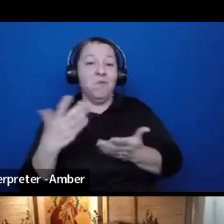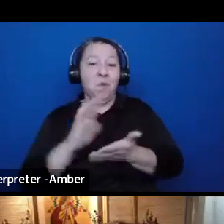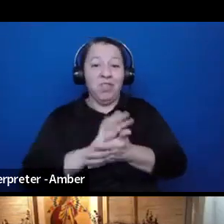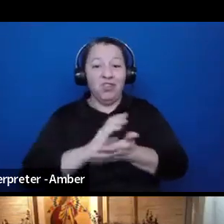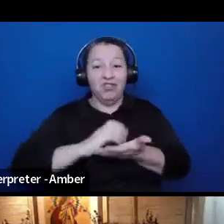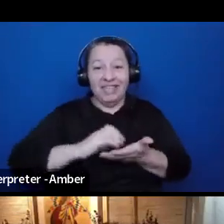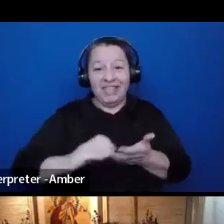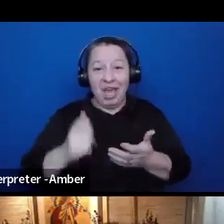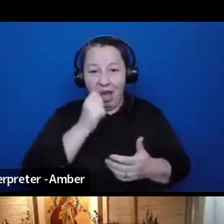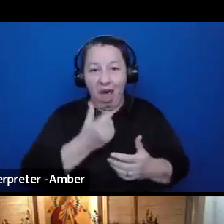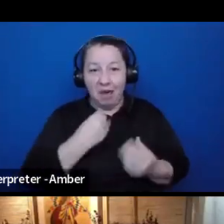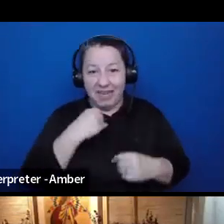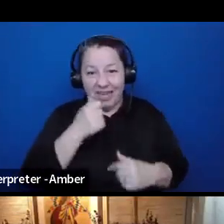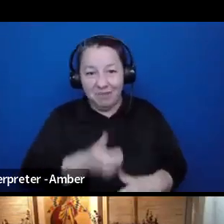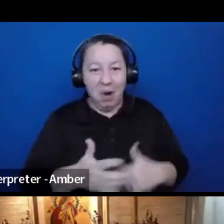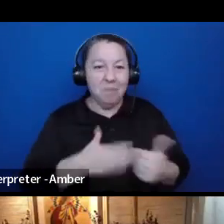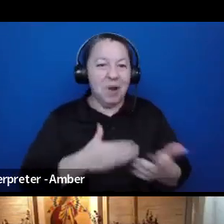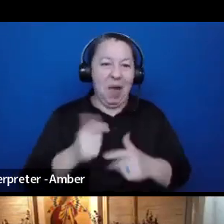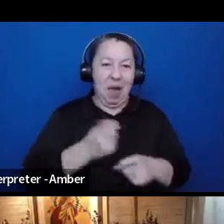just kidding. But thank you.